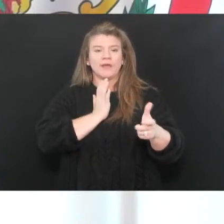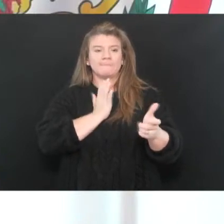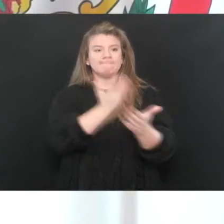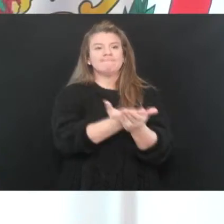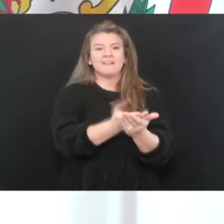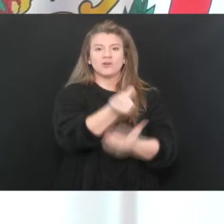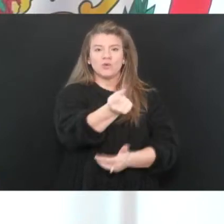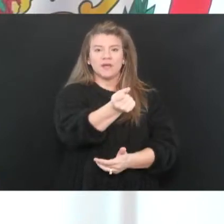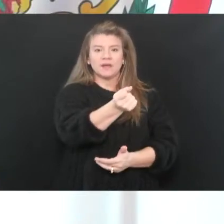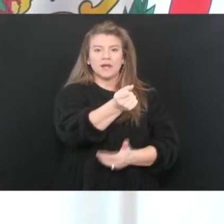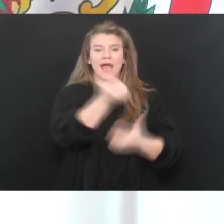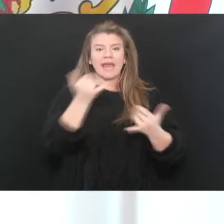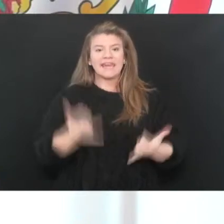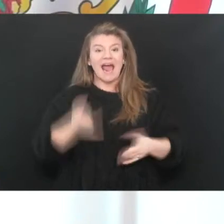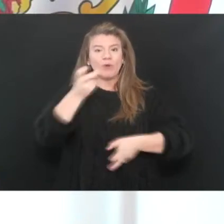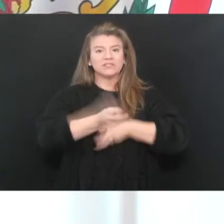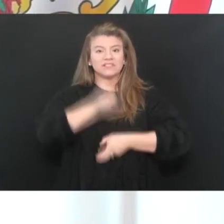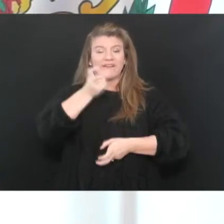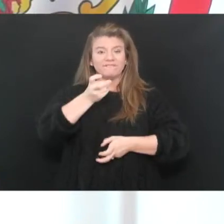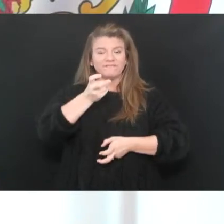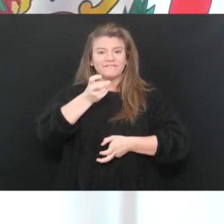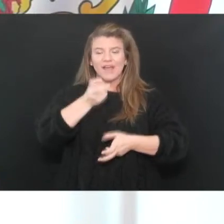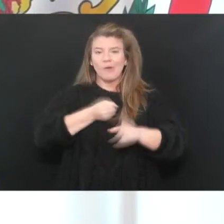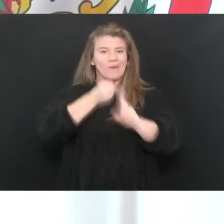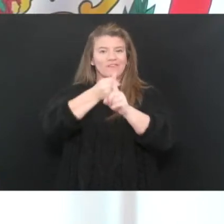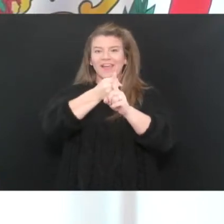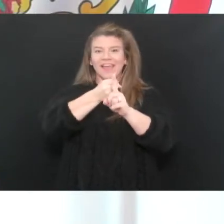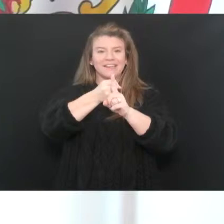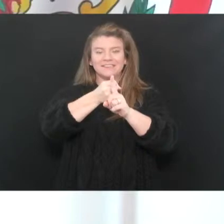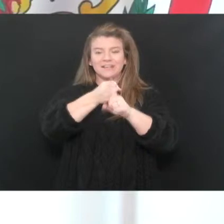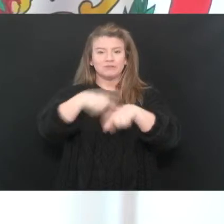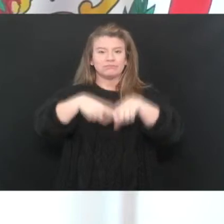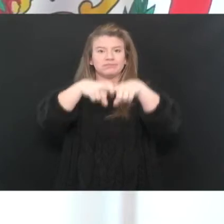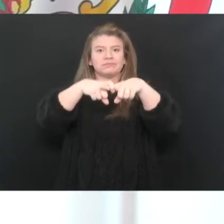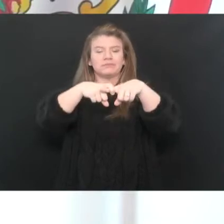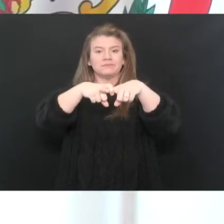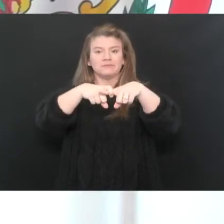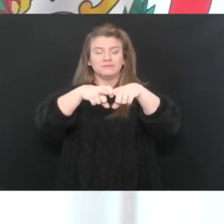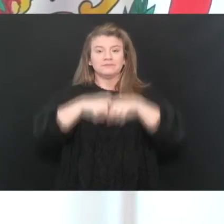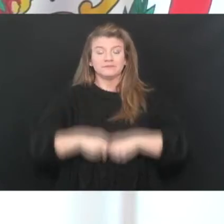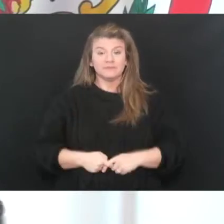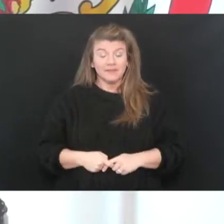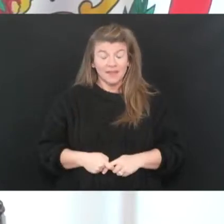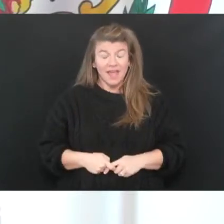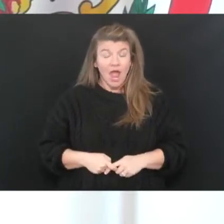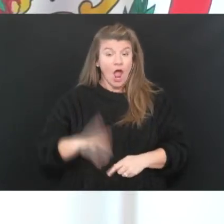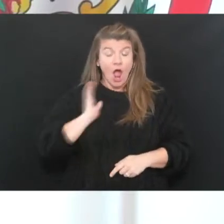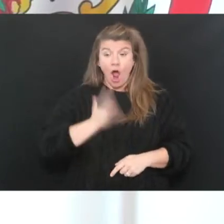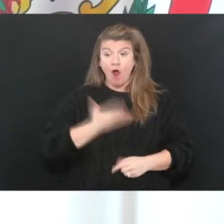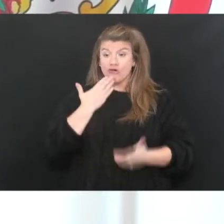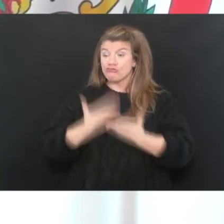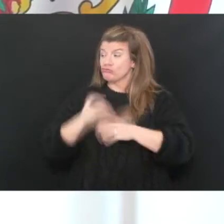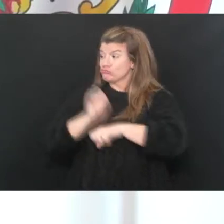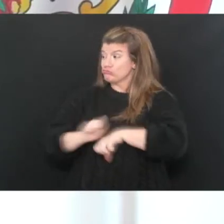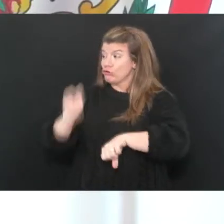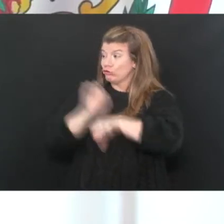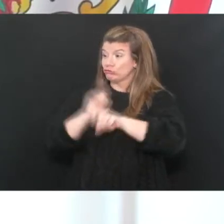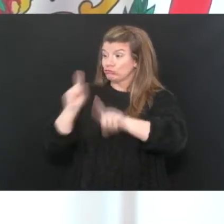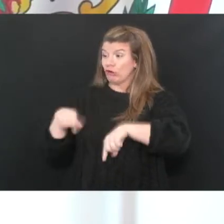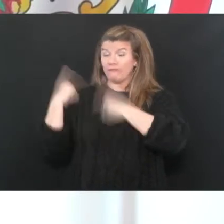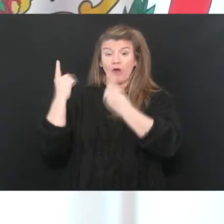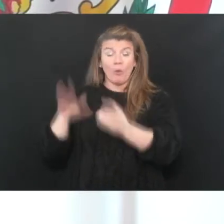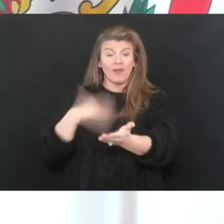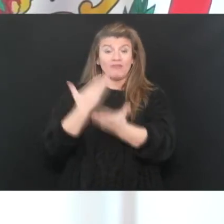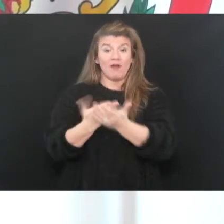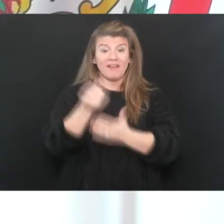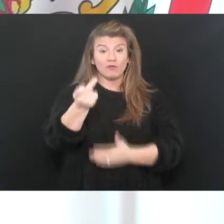really tough. And we hit the wall. We got faster to there by the good job that we've done. But the other states will get